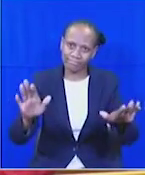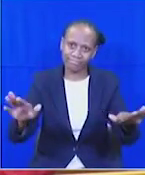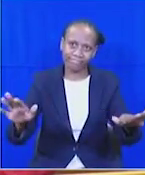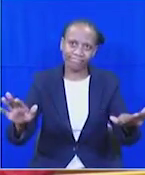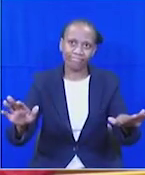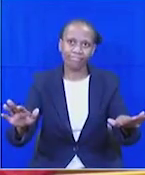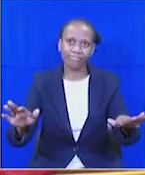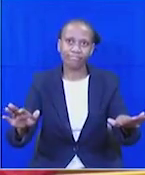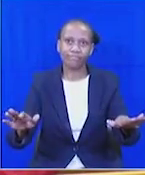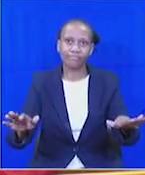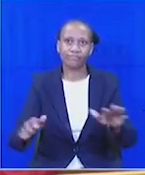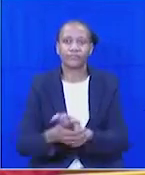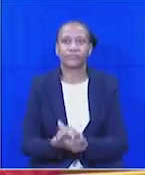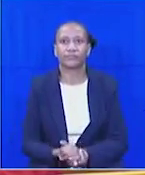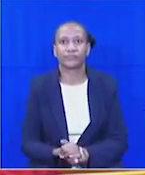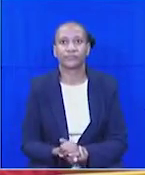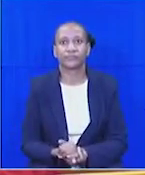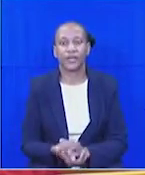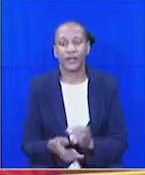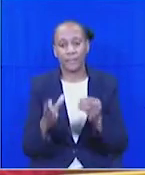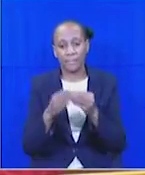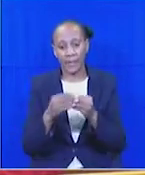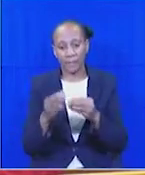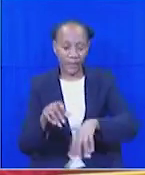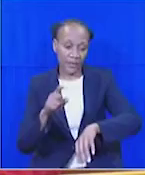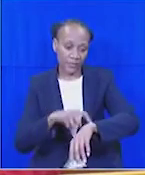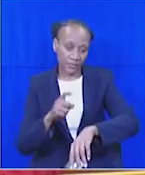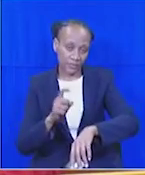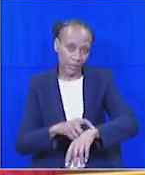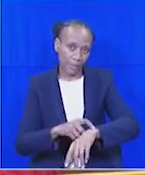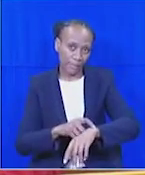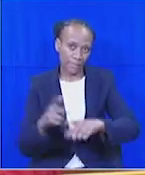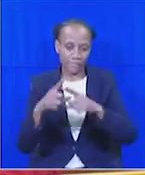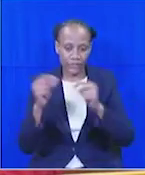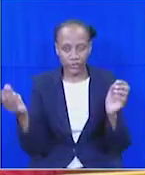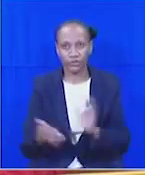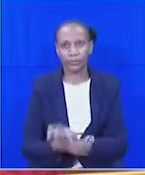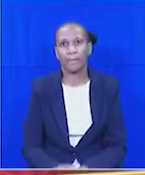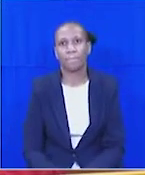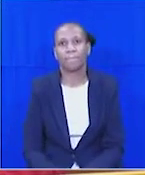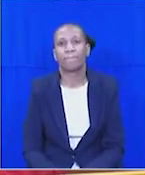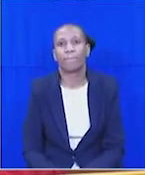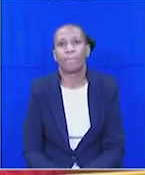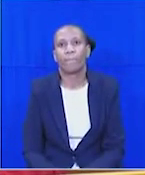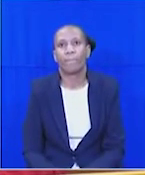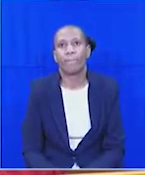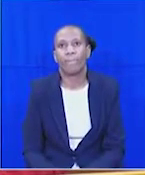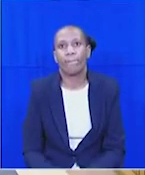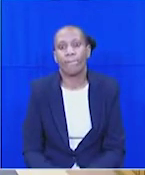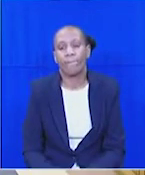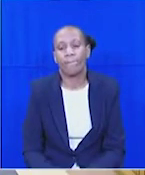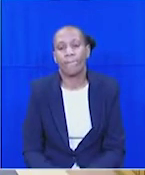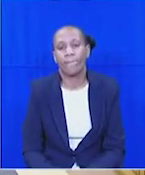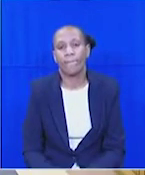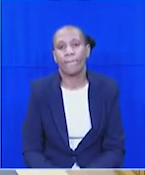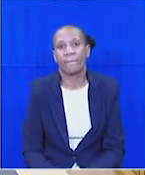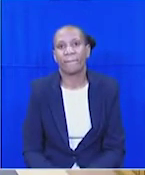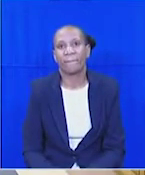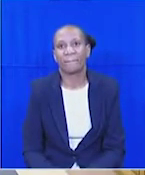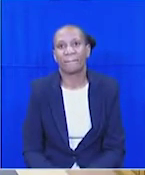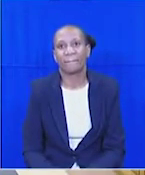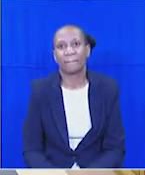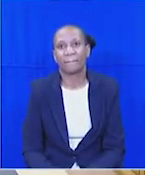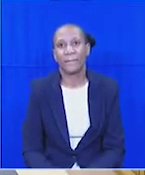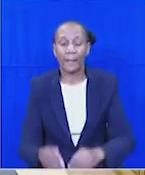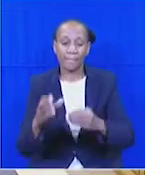it a success. Voters must reject this ANC Honourable on the 3rd member, of August, like they did Honourable on Saturday, member, Nelson Mandela your time